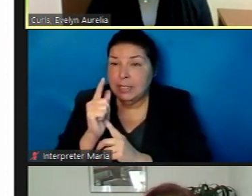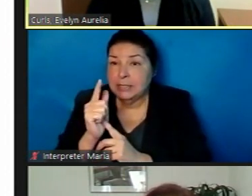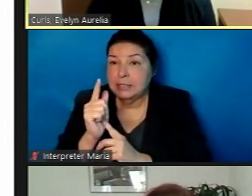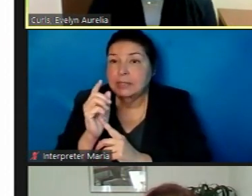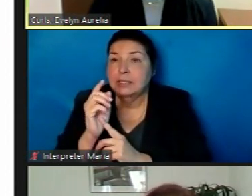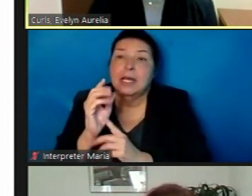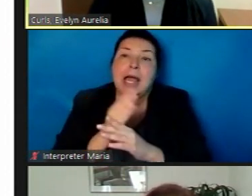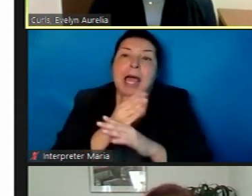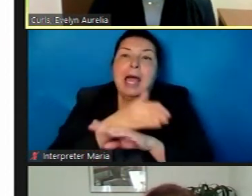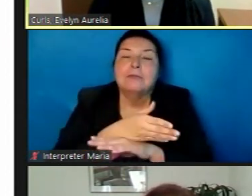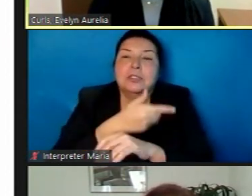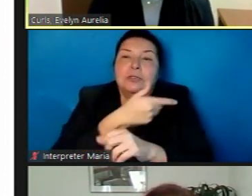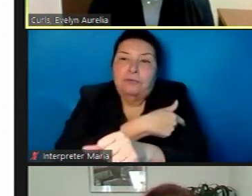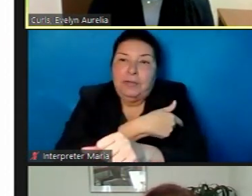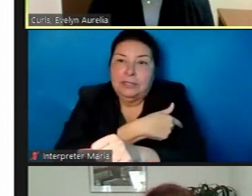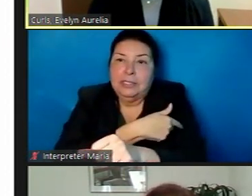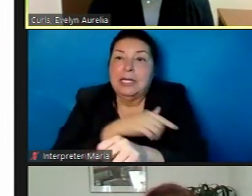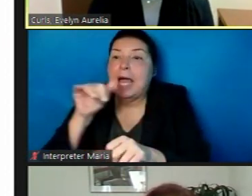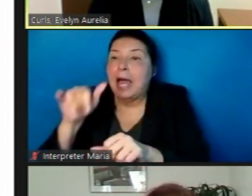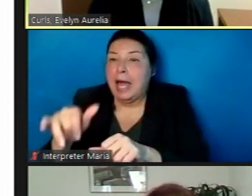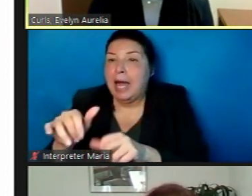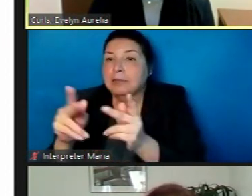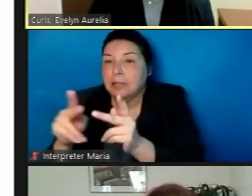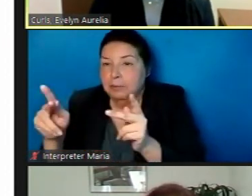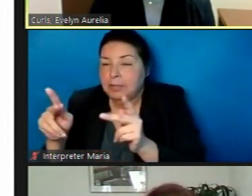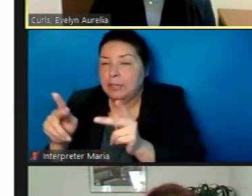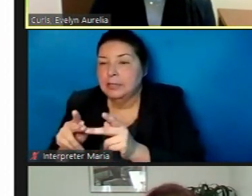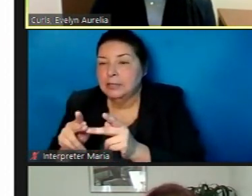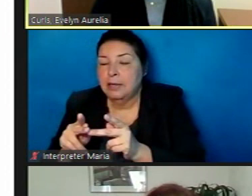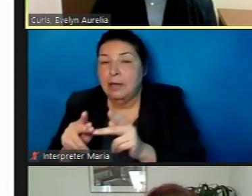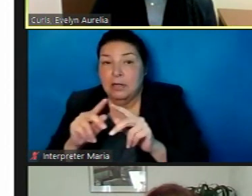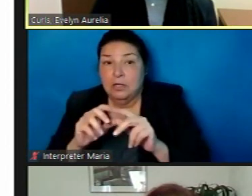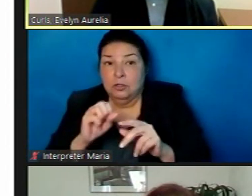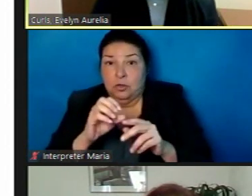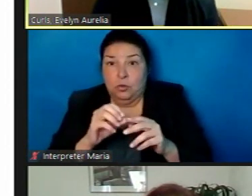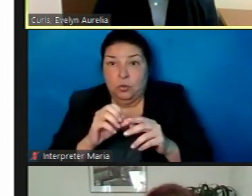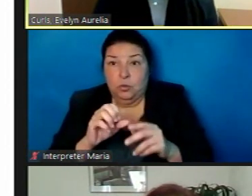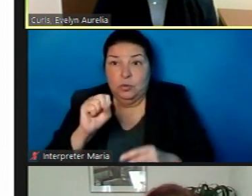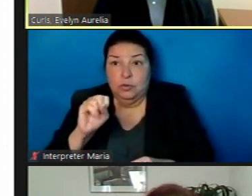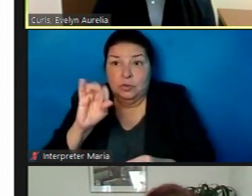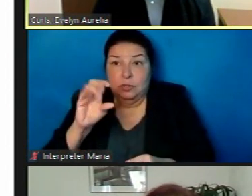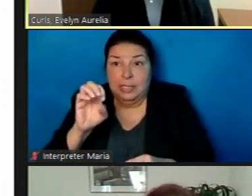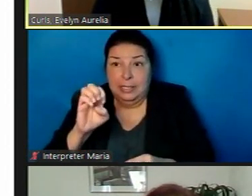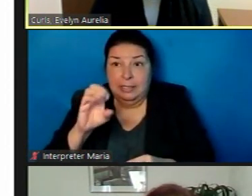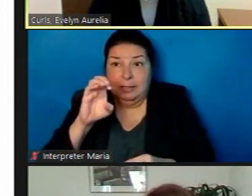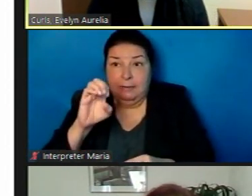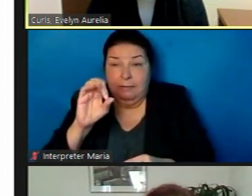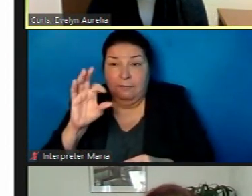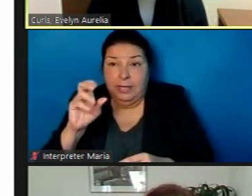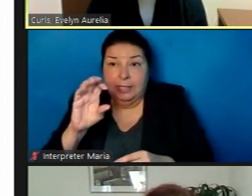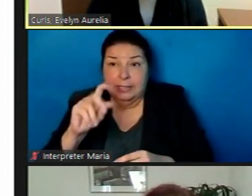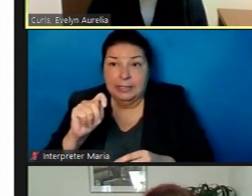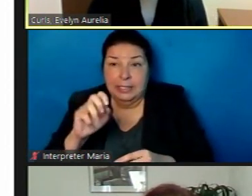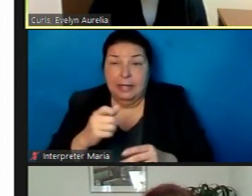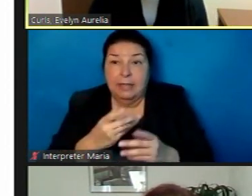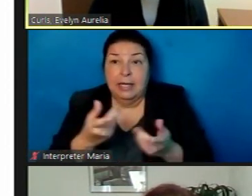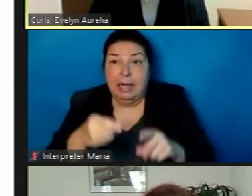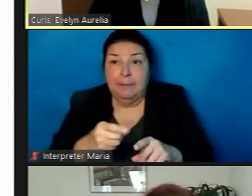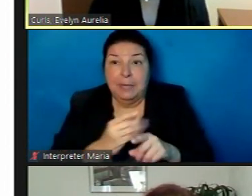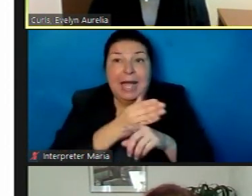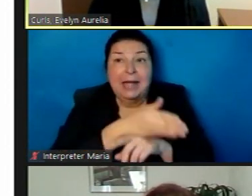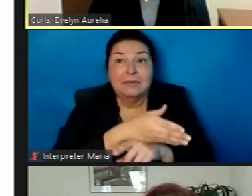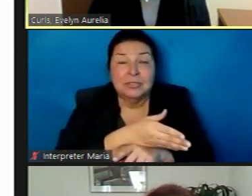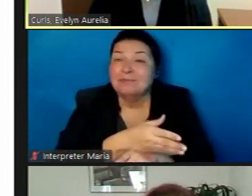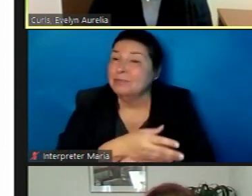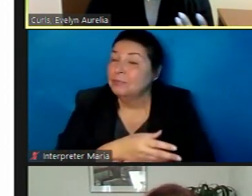sites. As far as side effects that happen afterwards, as I mentioned before, there's been no deaths associated with